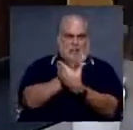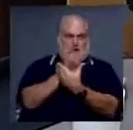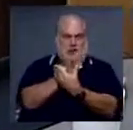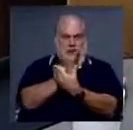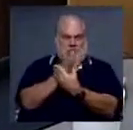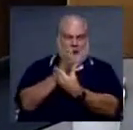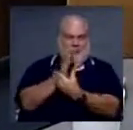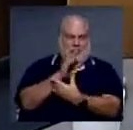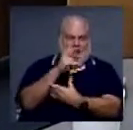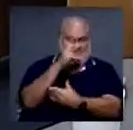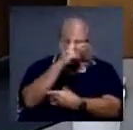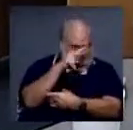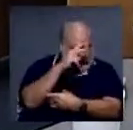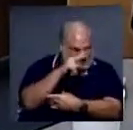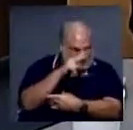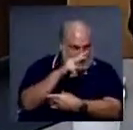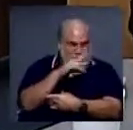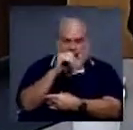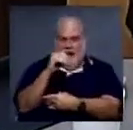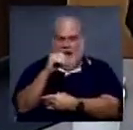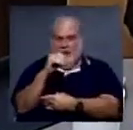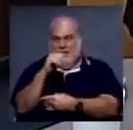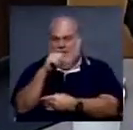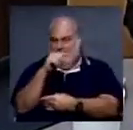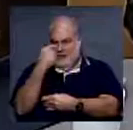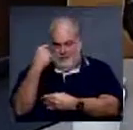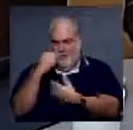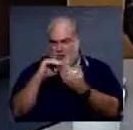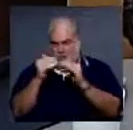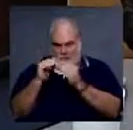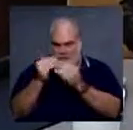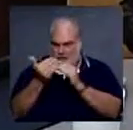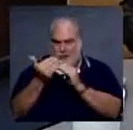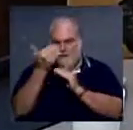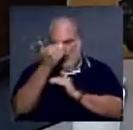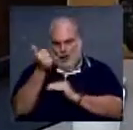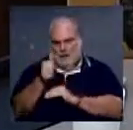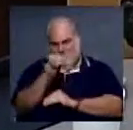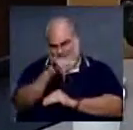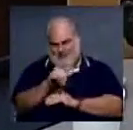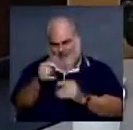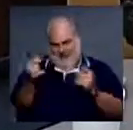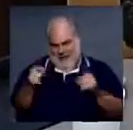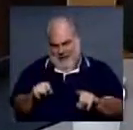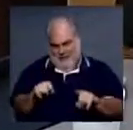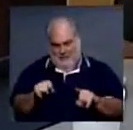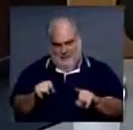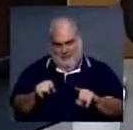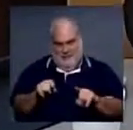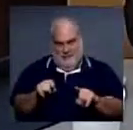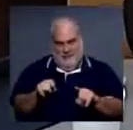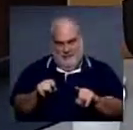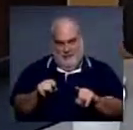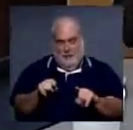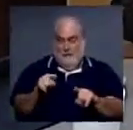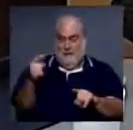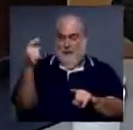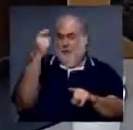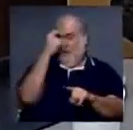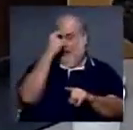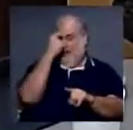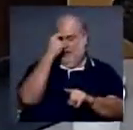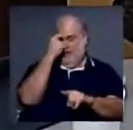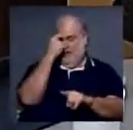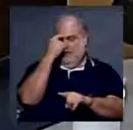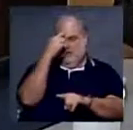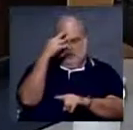the Latino community and the African American community because of this. Because it was just, as in my mind, it's just senseless.